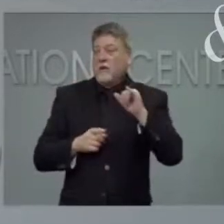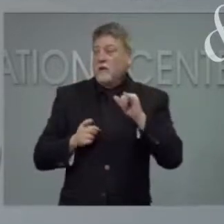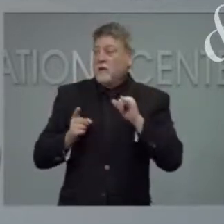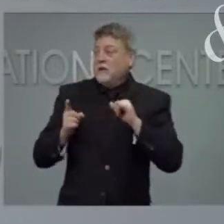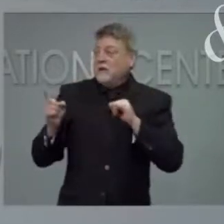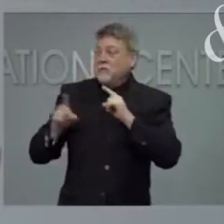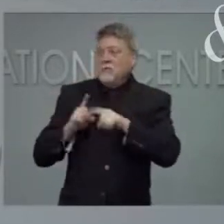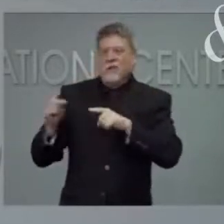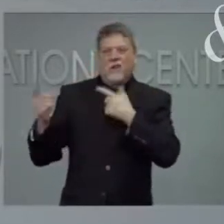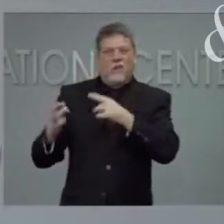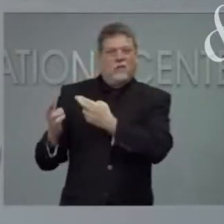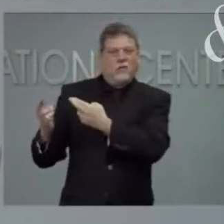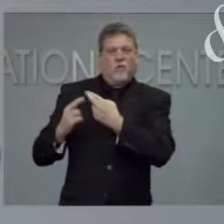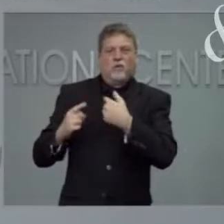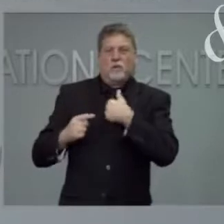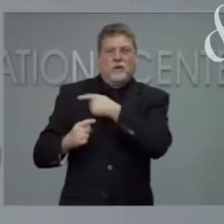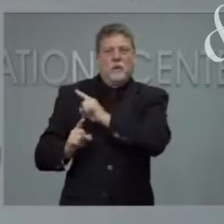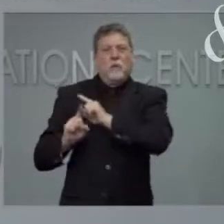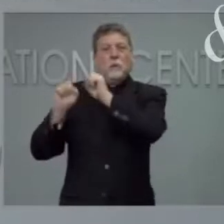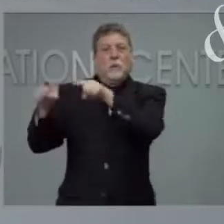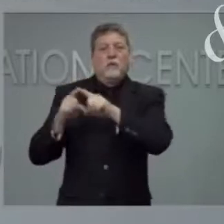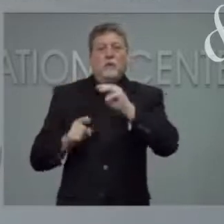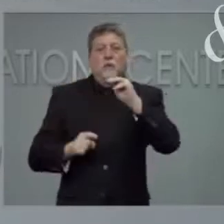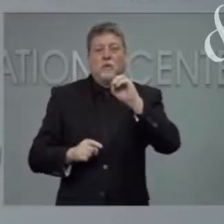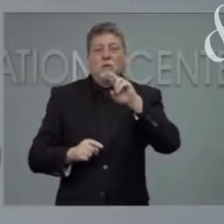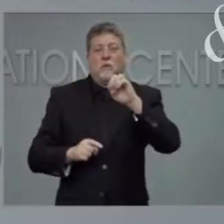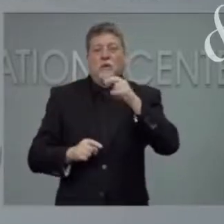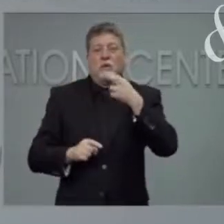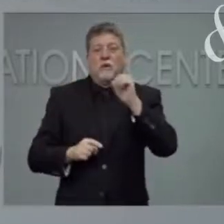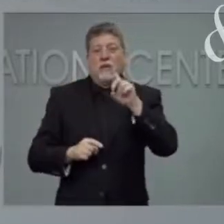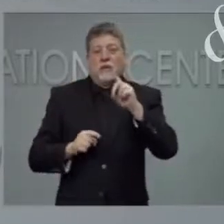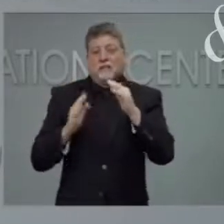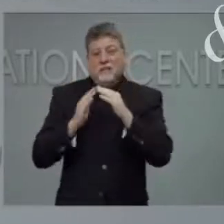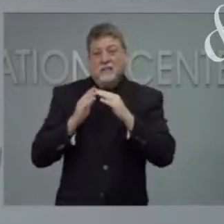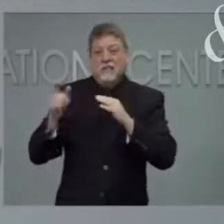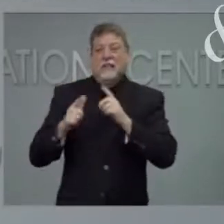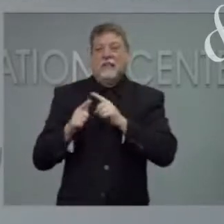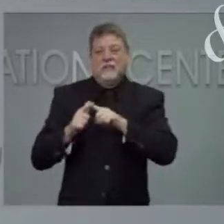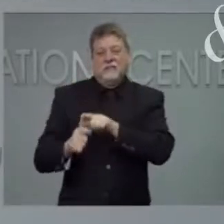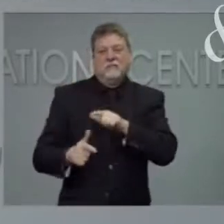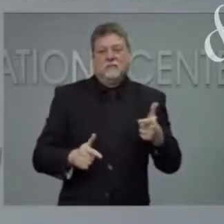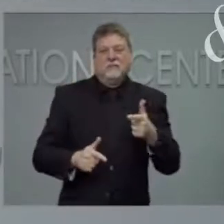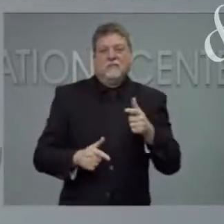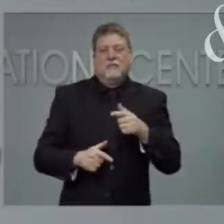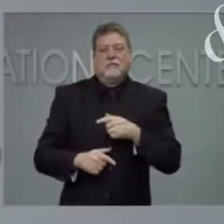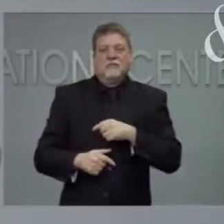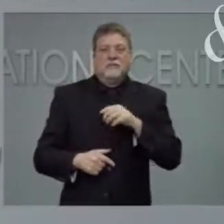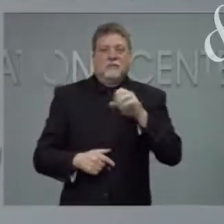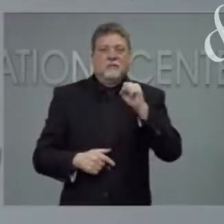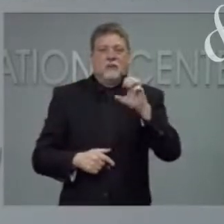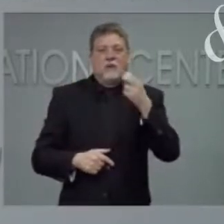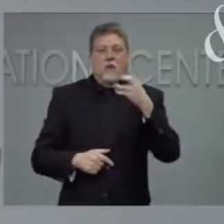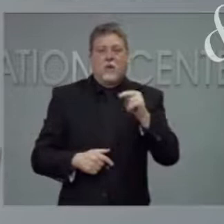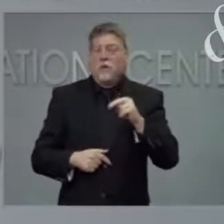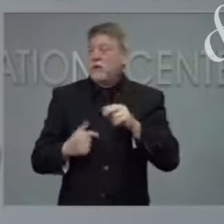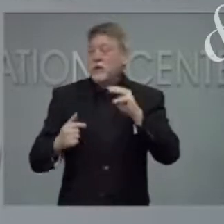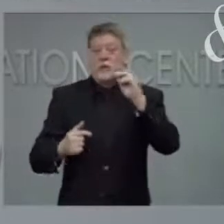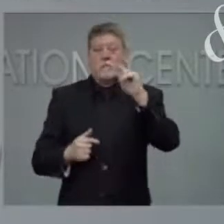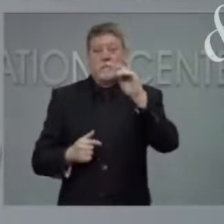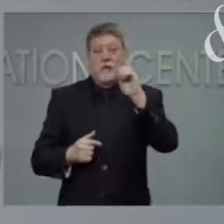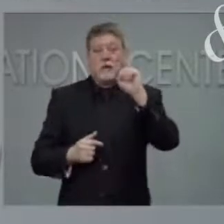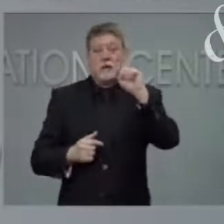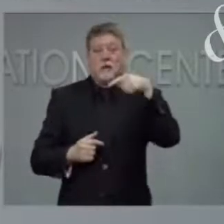his report on his trip to Morehead City. So I'll call on him and then Secretary Cohen. Mike Sprayberry, our Director of Emergency